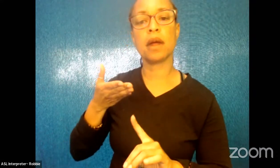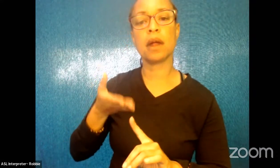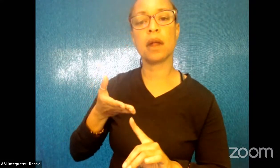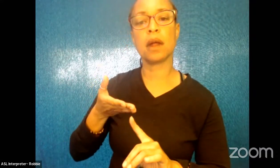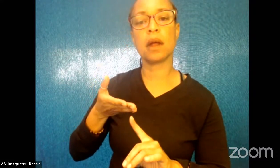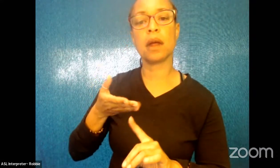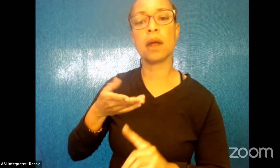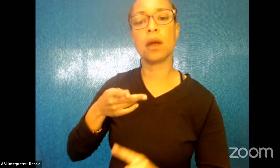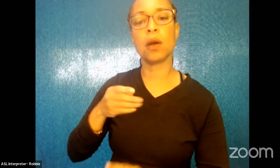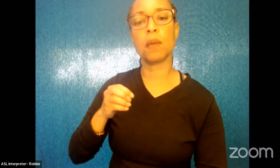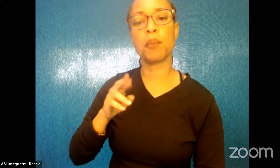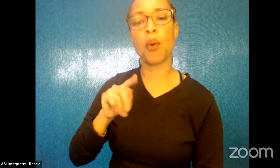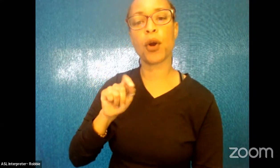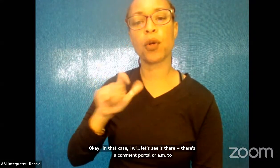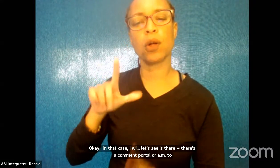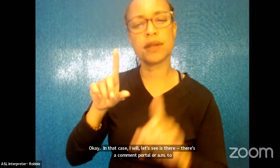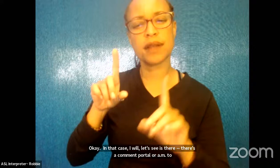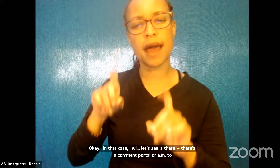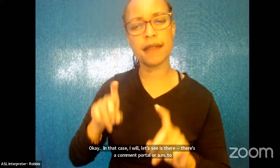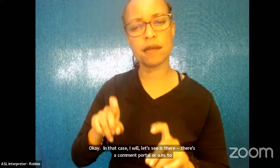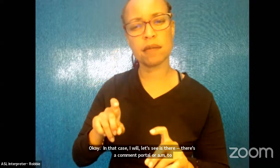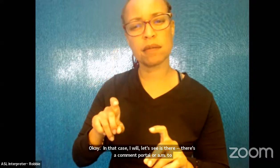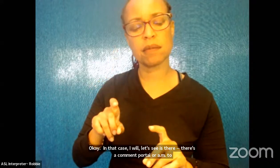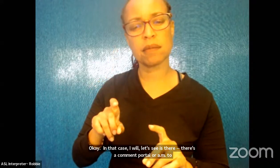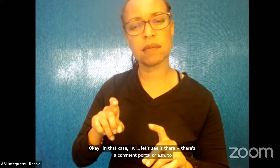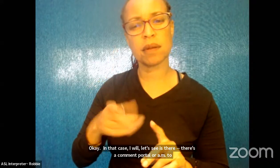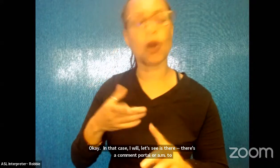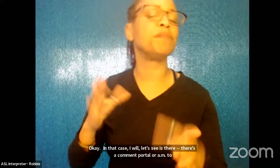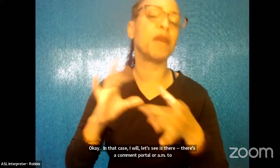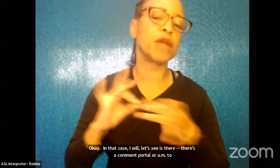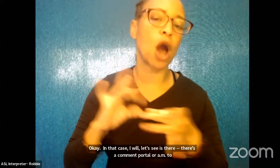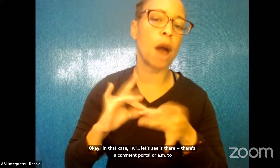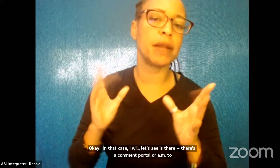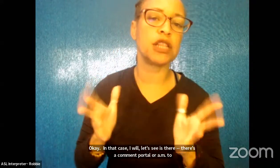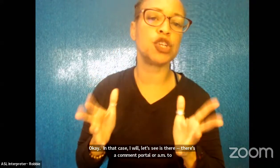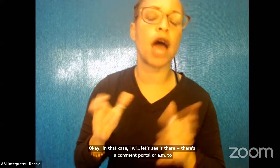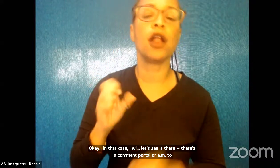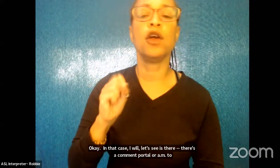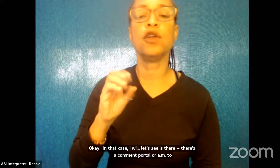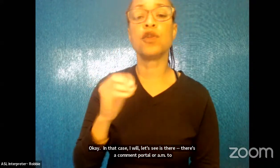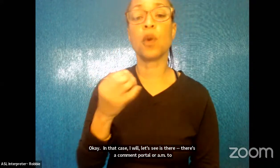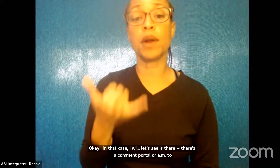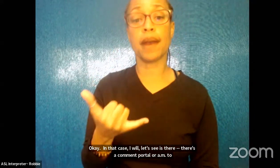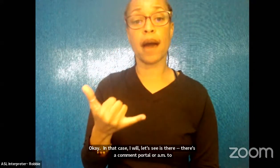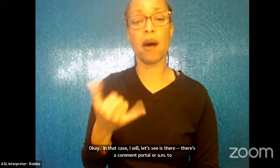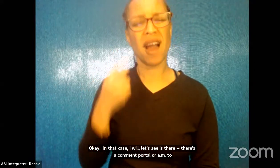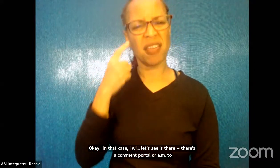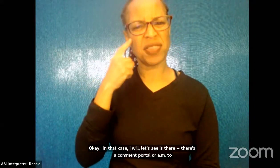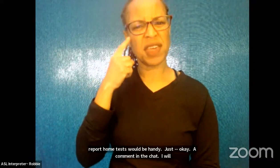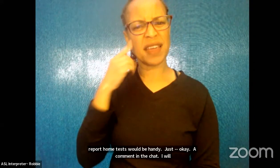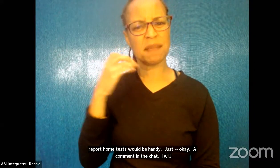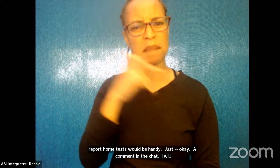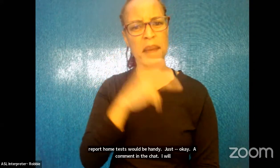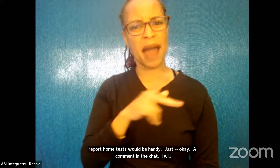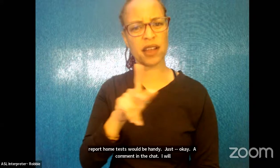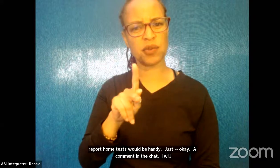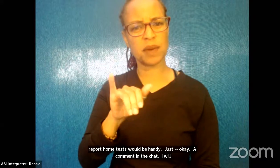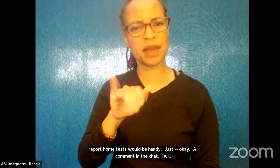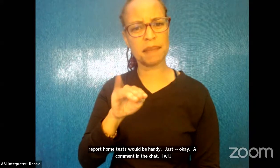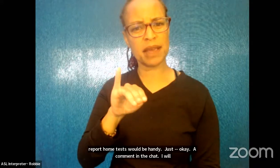would be handy. Just go comment in the chat. I will turn it over now to, I think it's back to Kimmy. Is that correct,